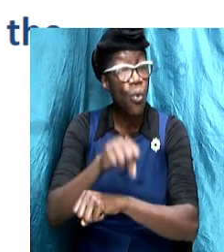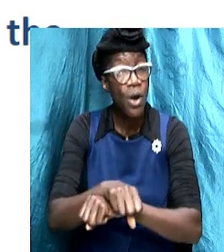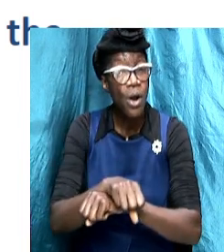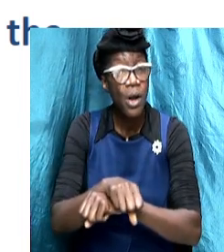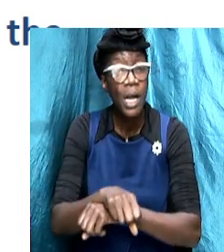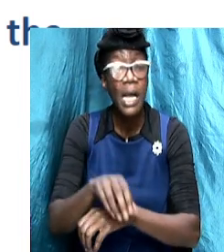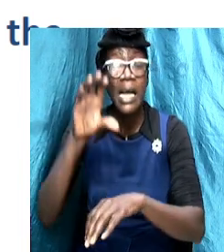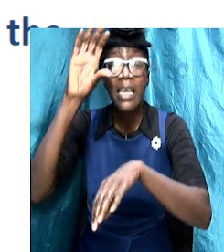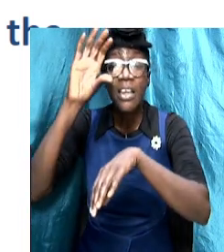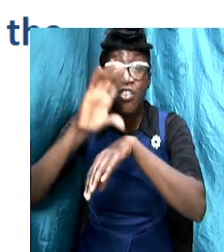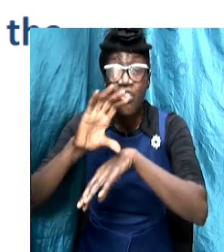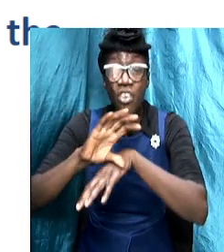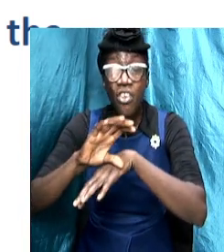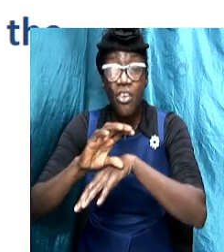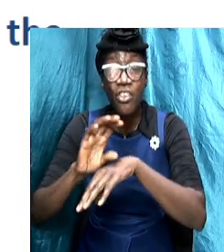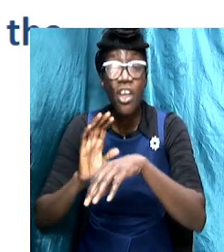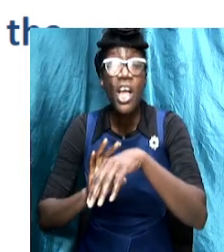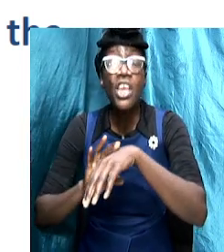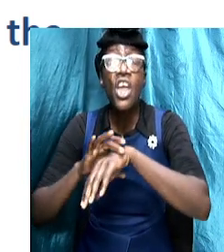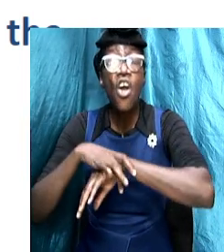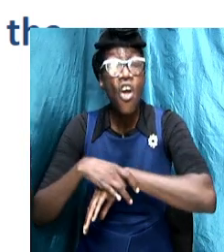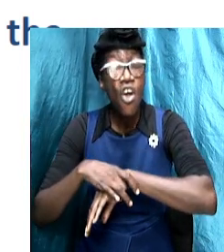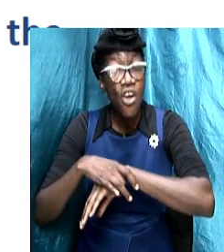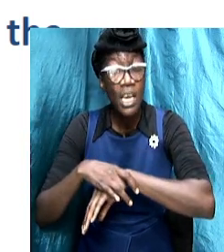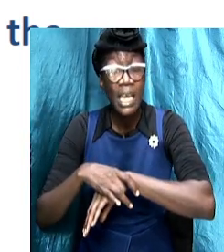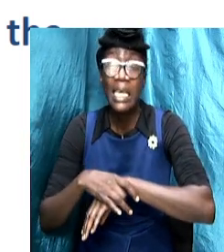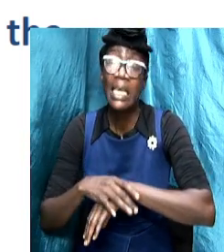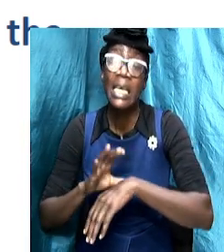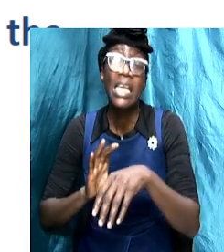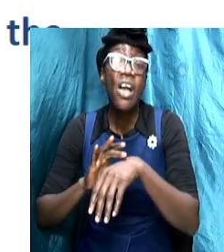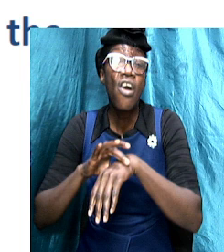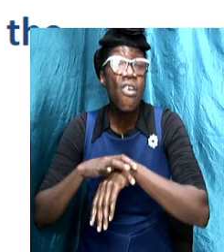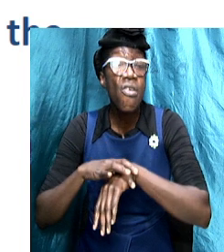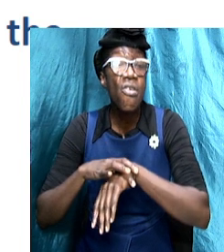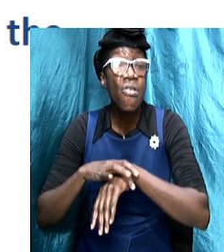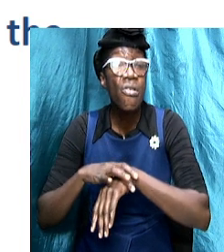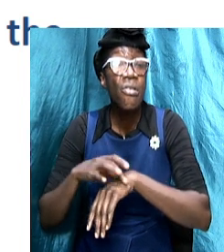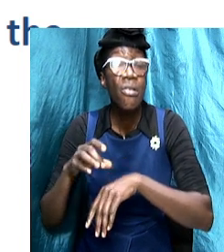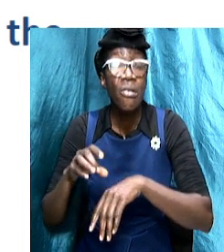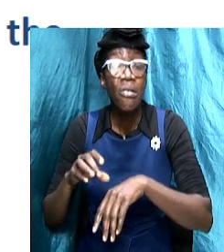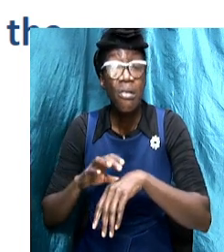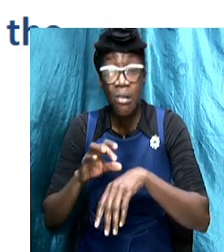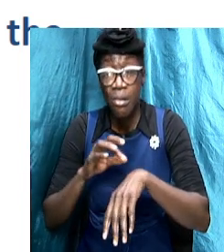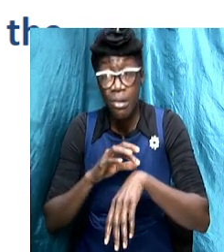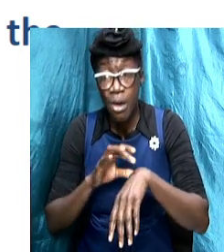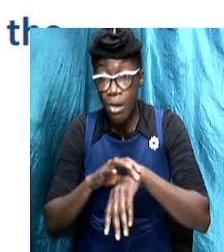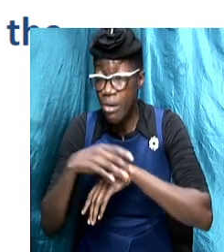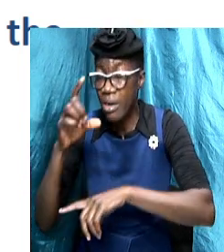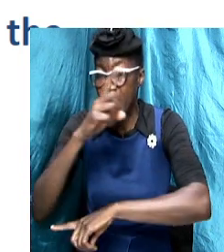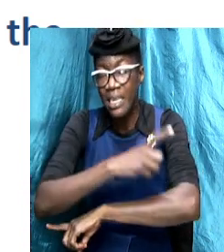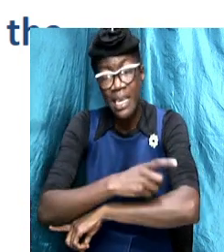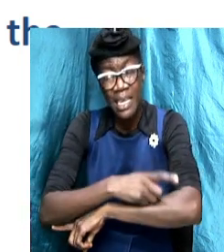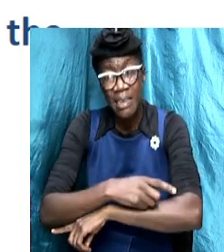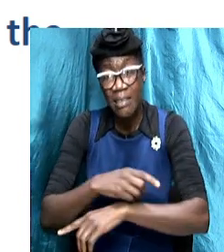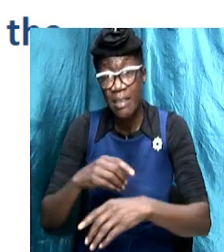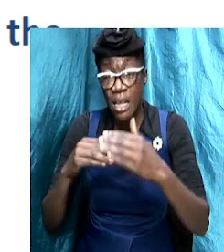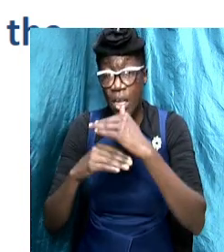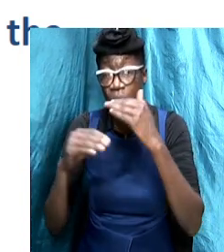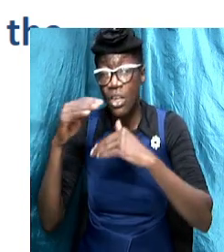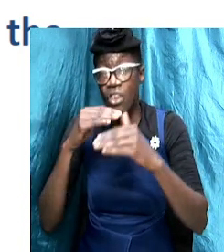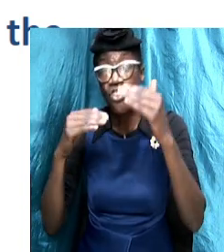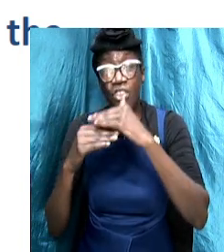16, or the early church, or from the early days, we can deduce two things from Matthew chapter 16. The church is built upon